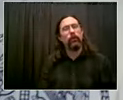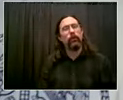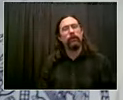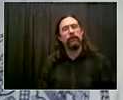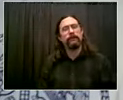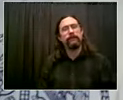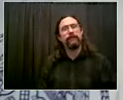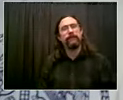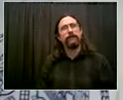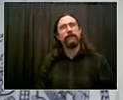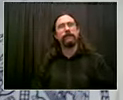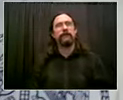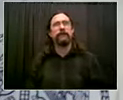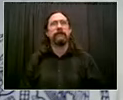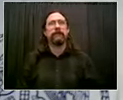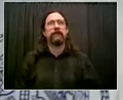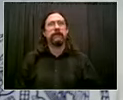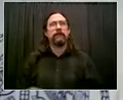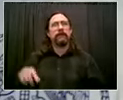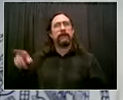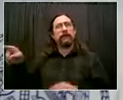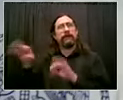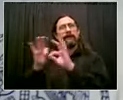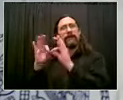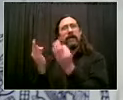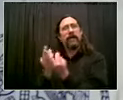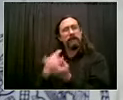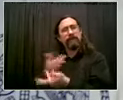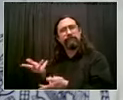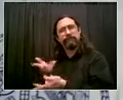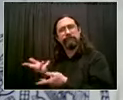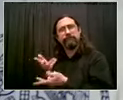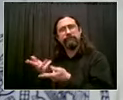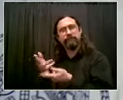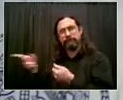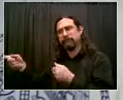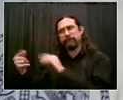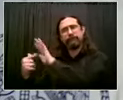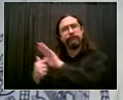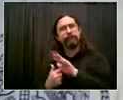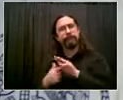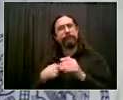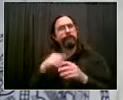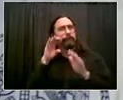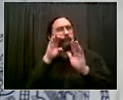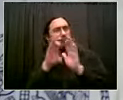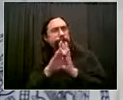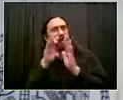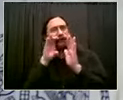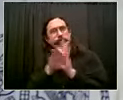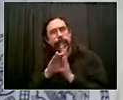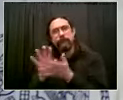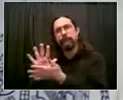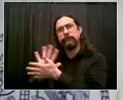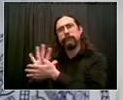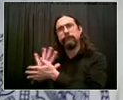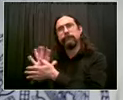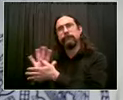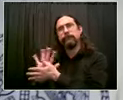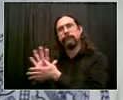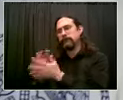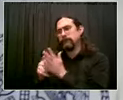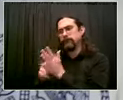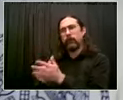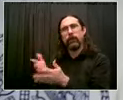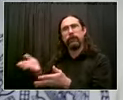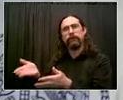they veered between shock and pain and rage, and they kept saying,